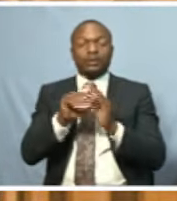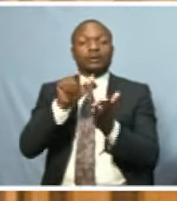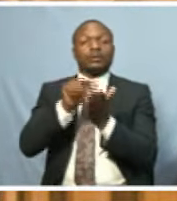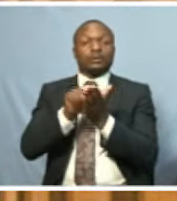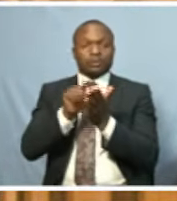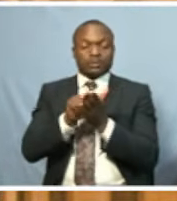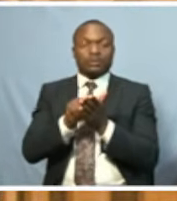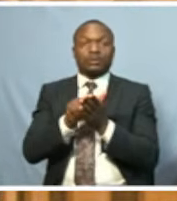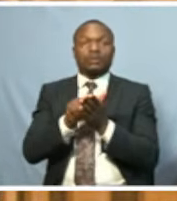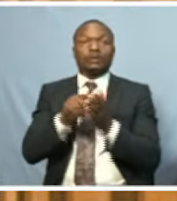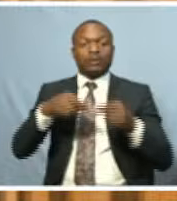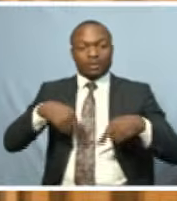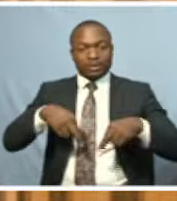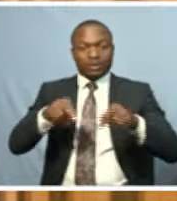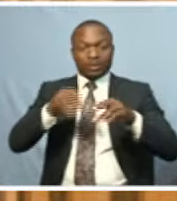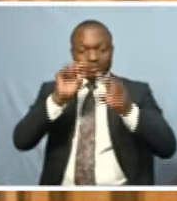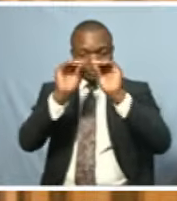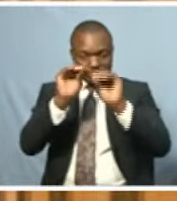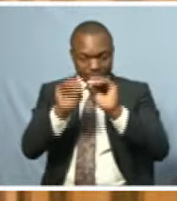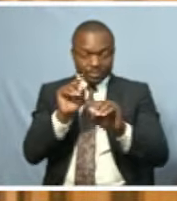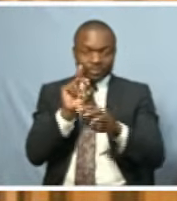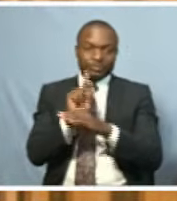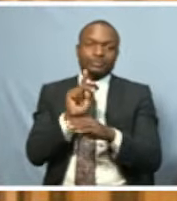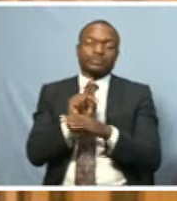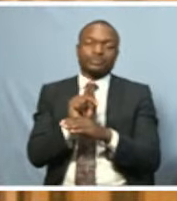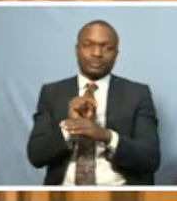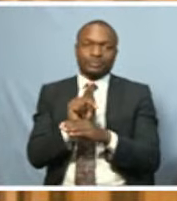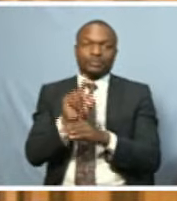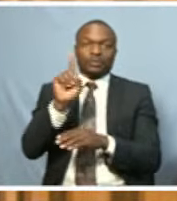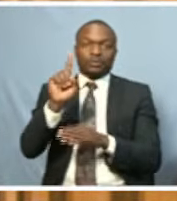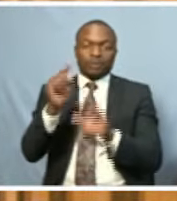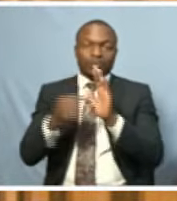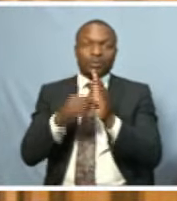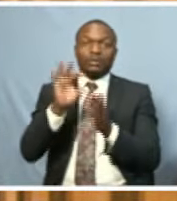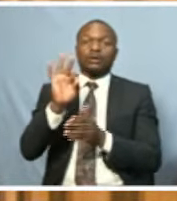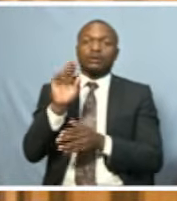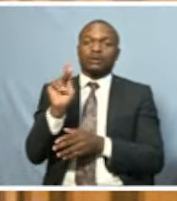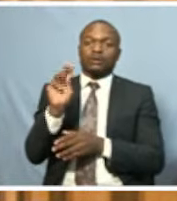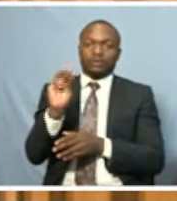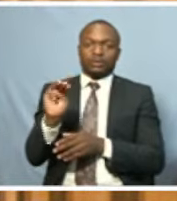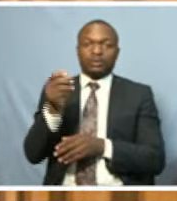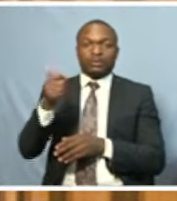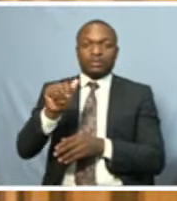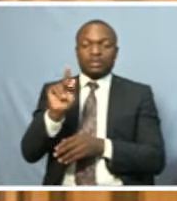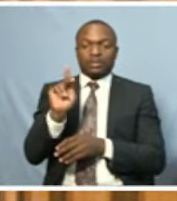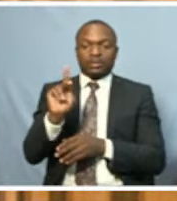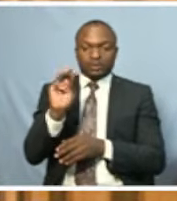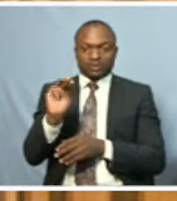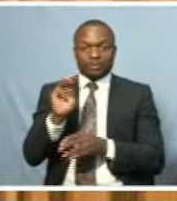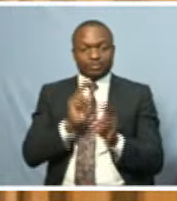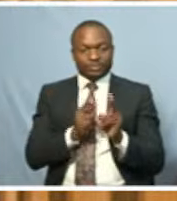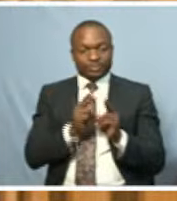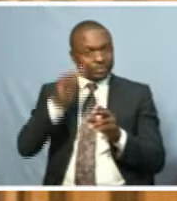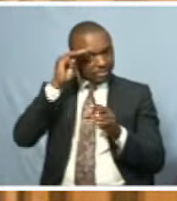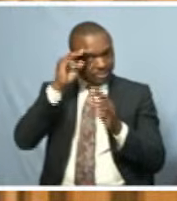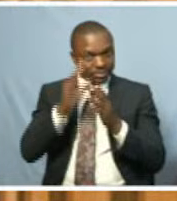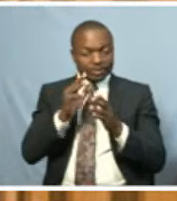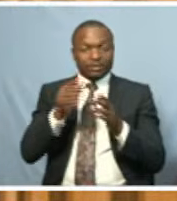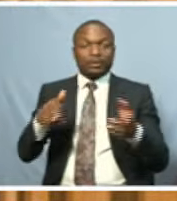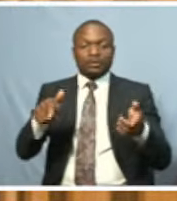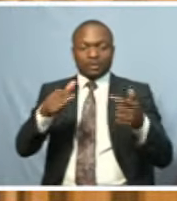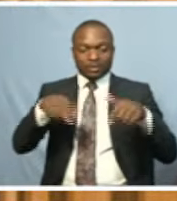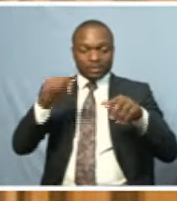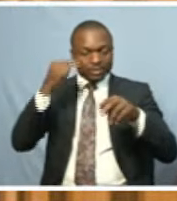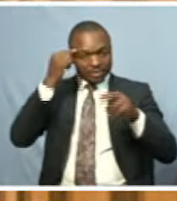Lusaka Urban Road Rehabilitation Project from the initial 1.9 kilometers to 10 kilometers. And in response, the Minister of Local Government and